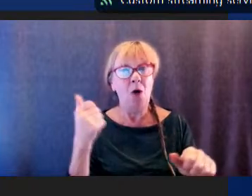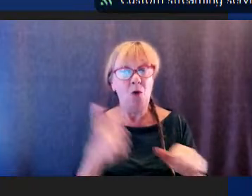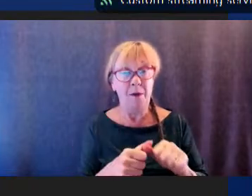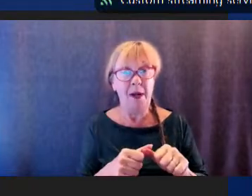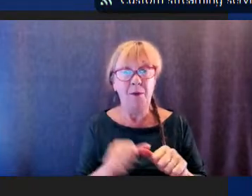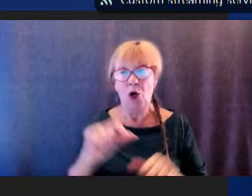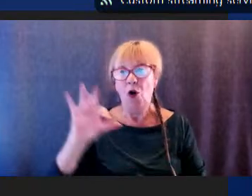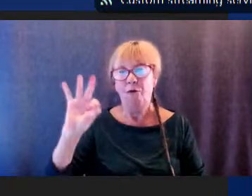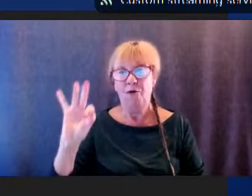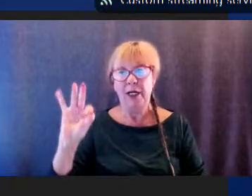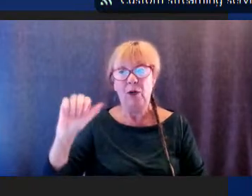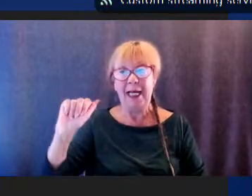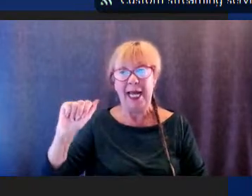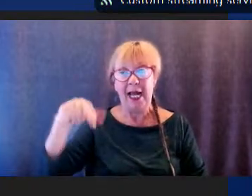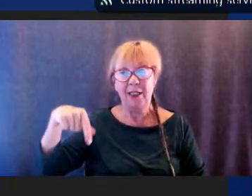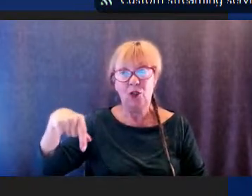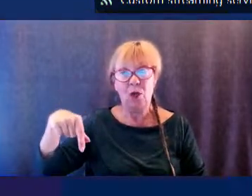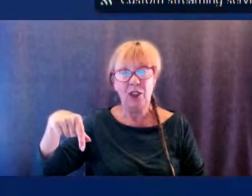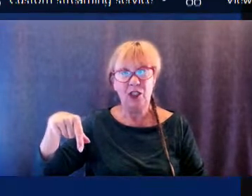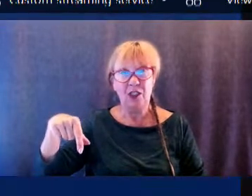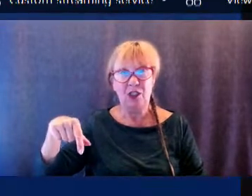on